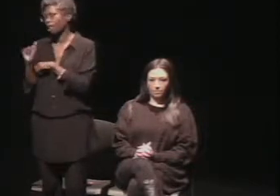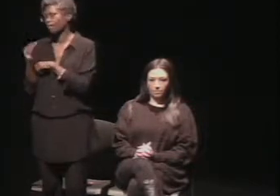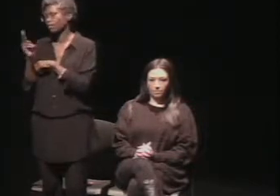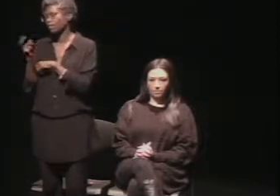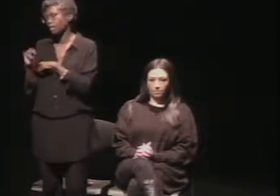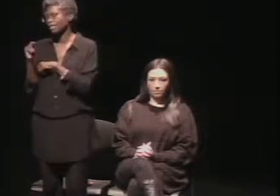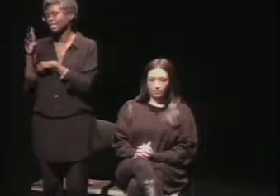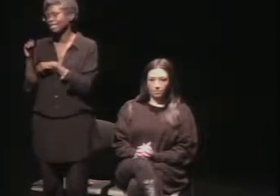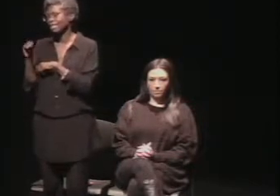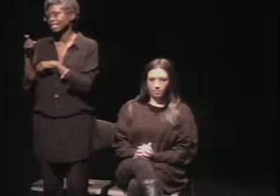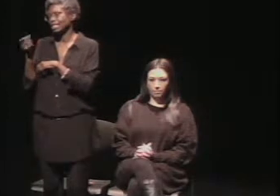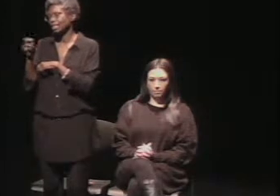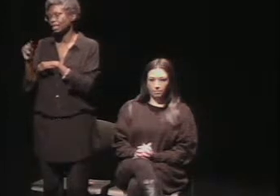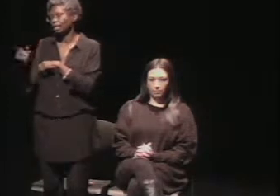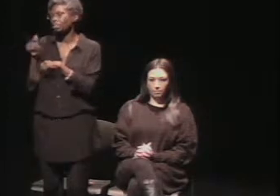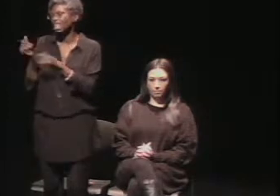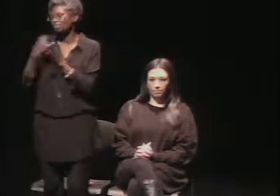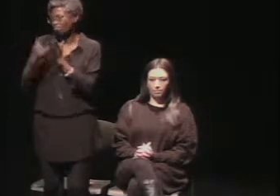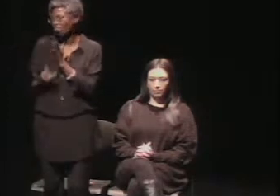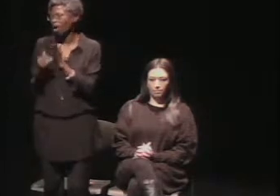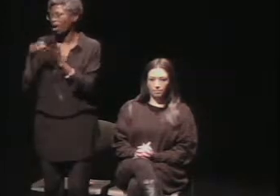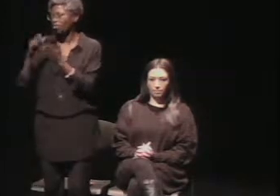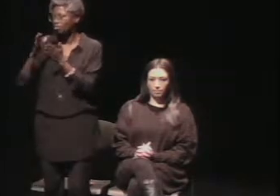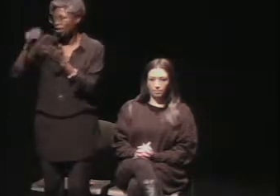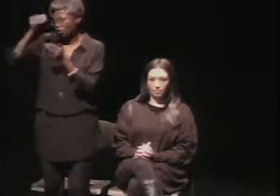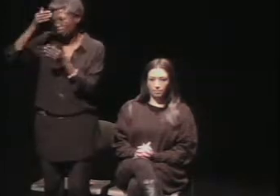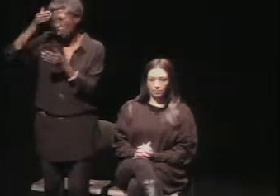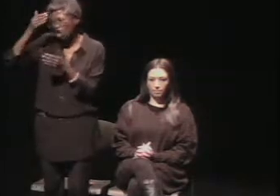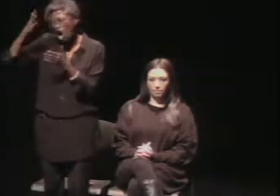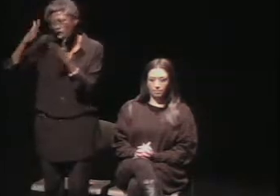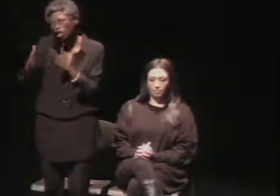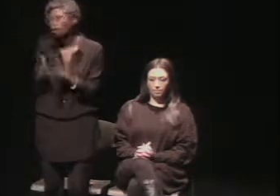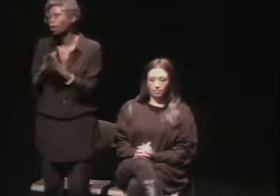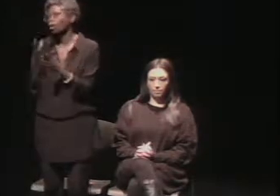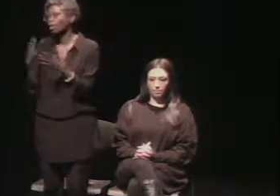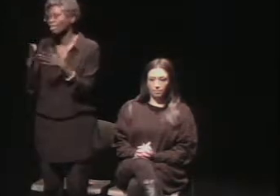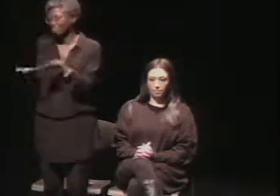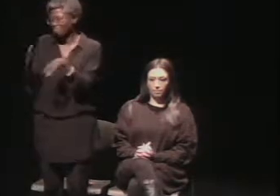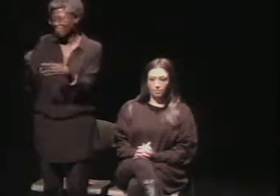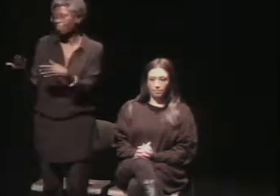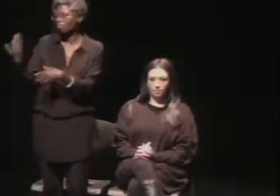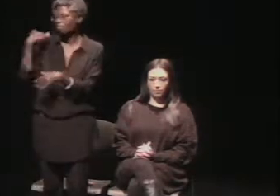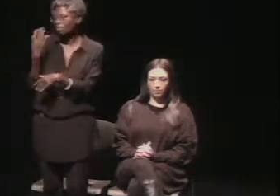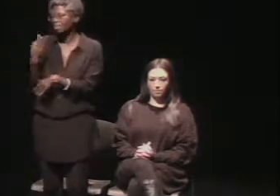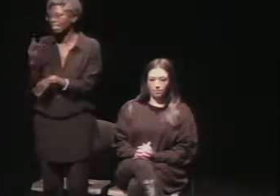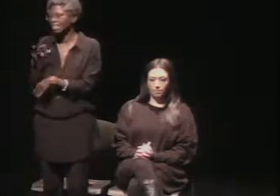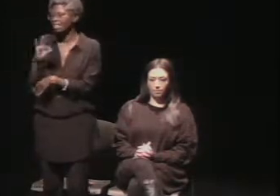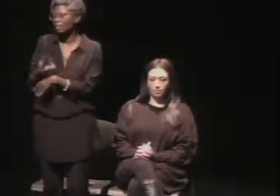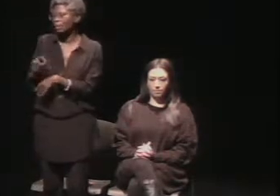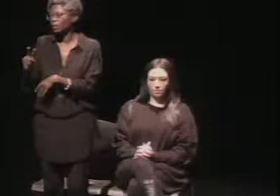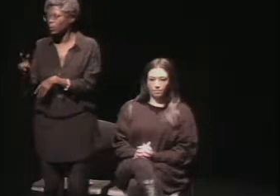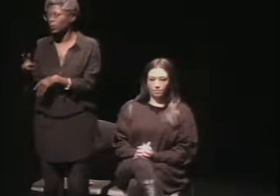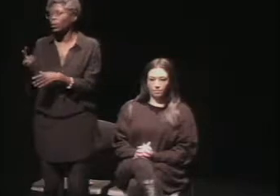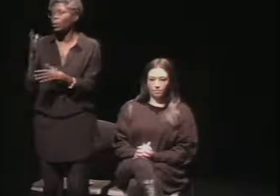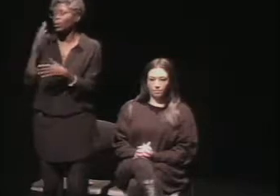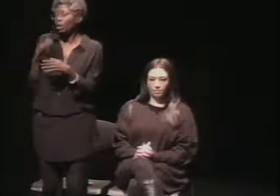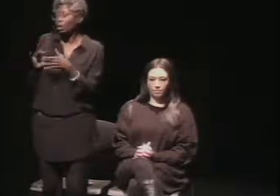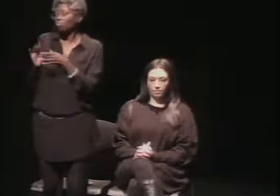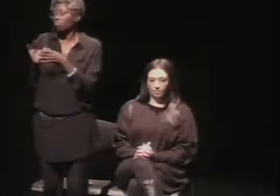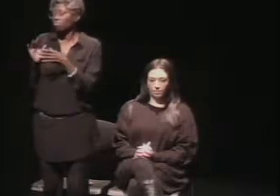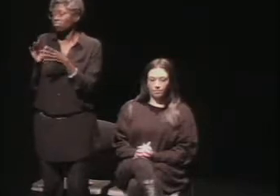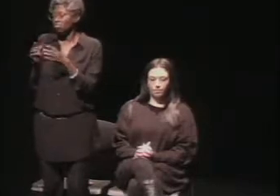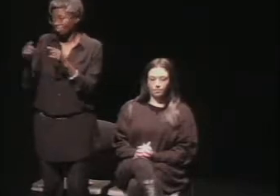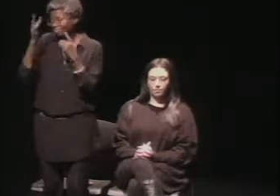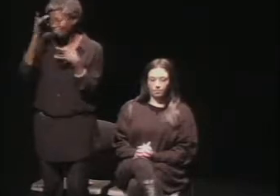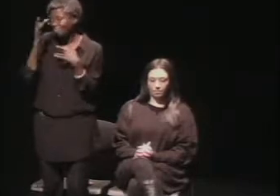scholar, poet, and a novelist, who died in 1992 at the age of 42 from complications related to AIDS. His